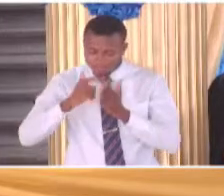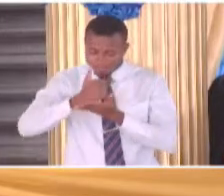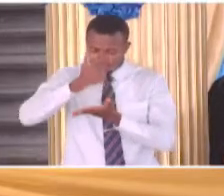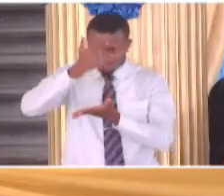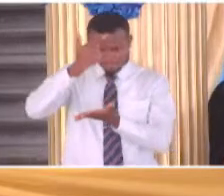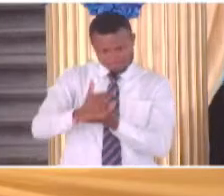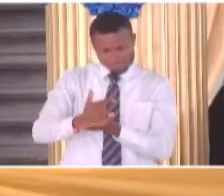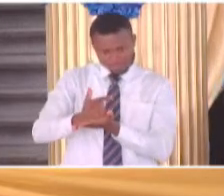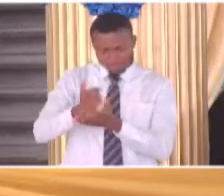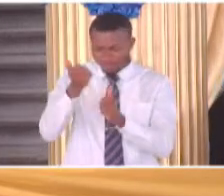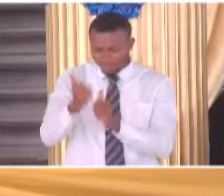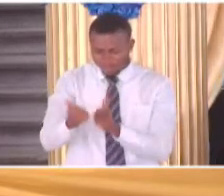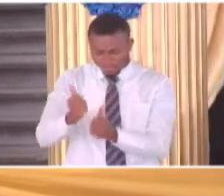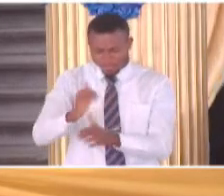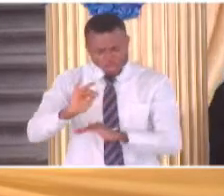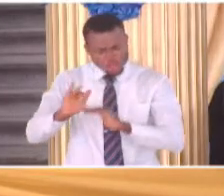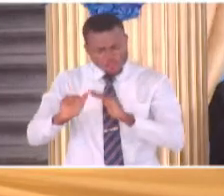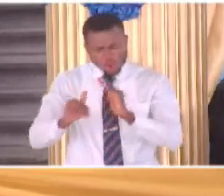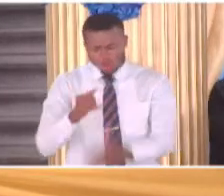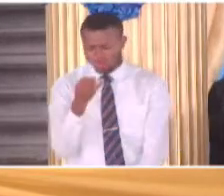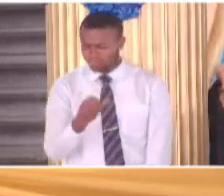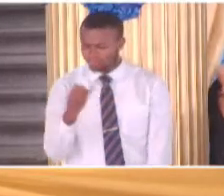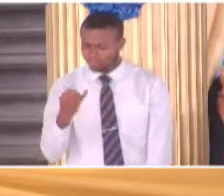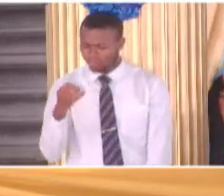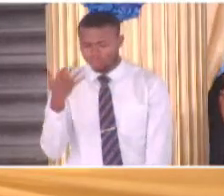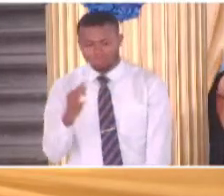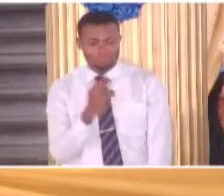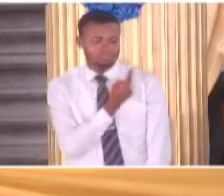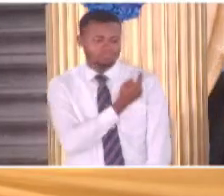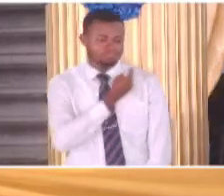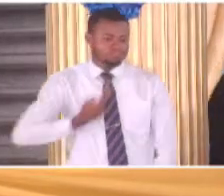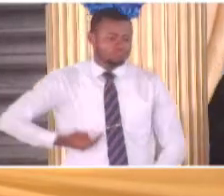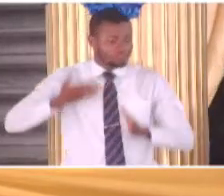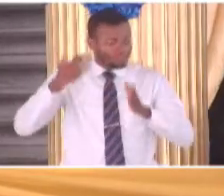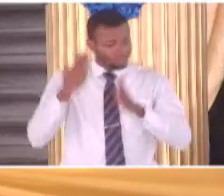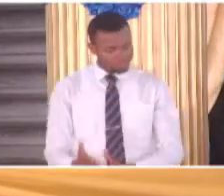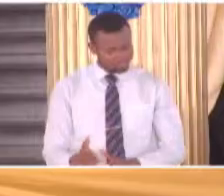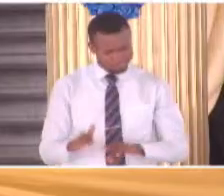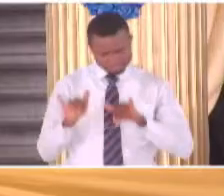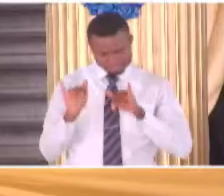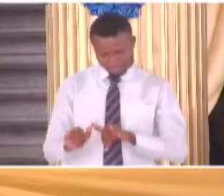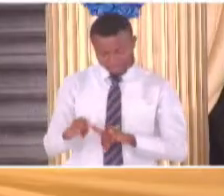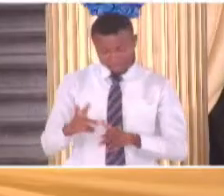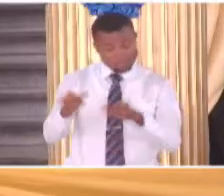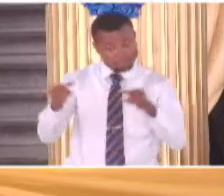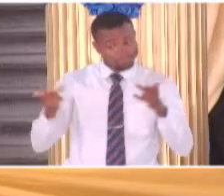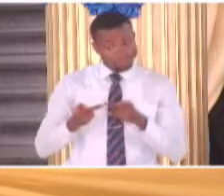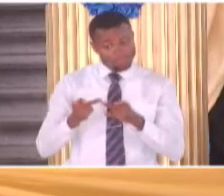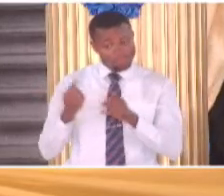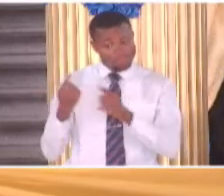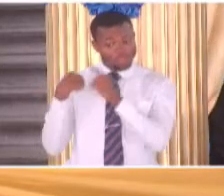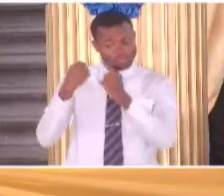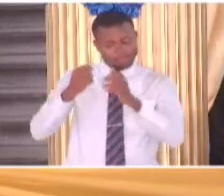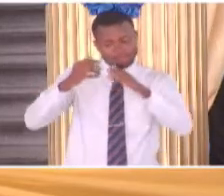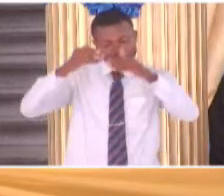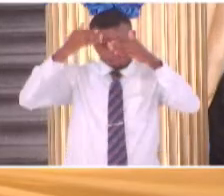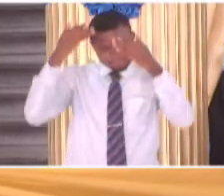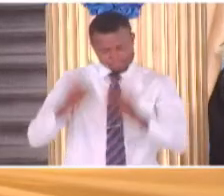students to follow the instructions of the ushers and to remain in the auditorium until the ceremony is